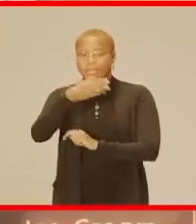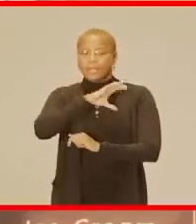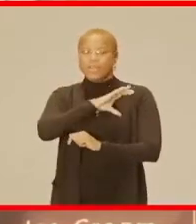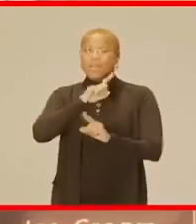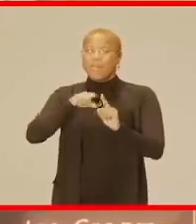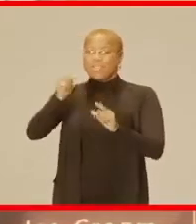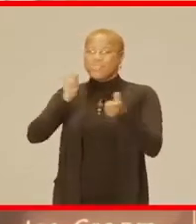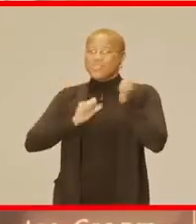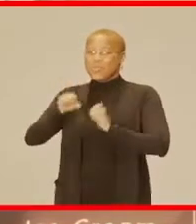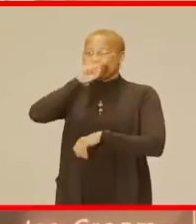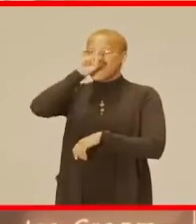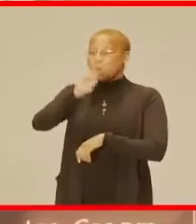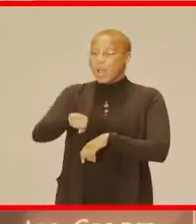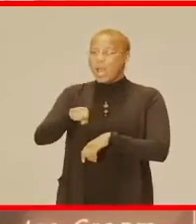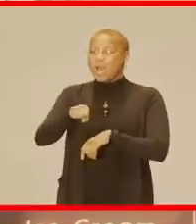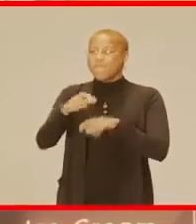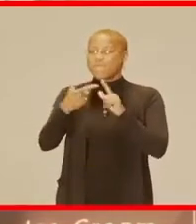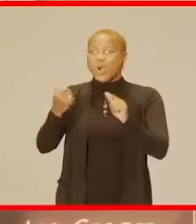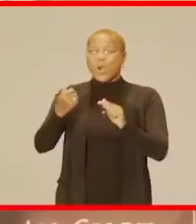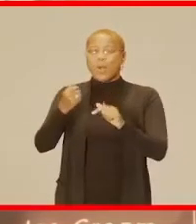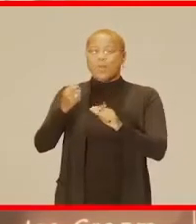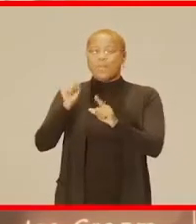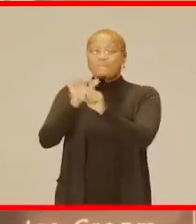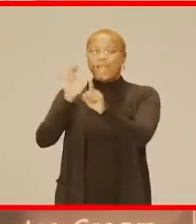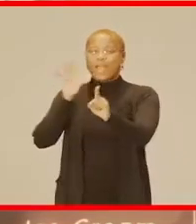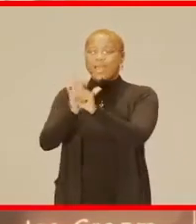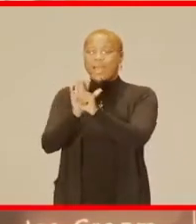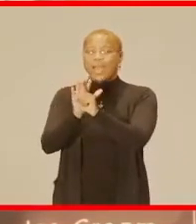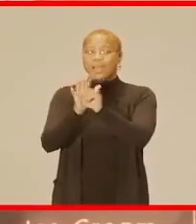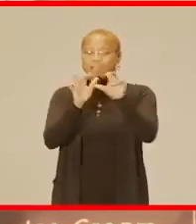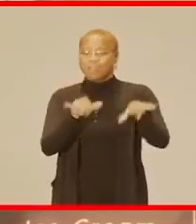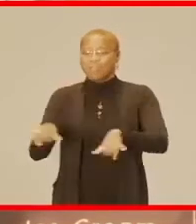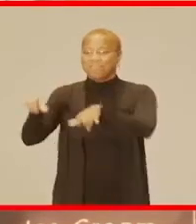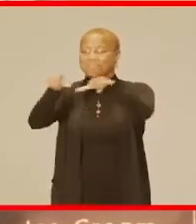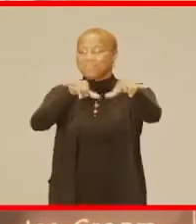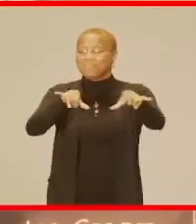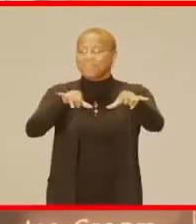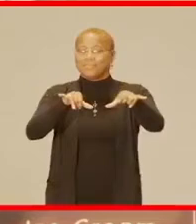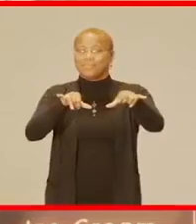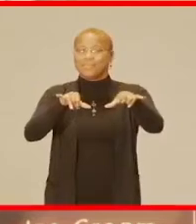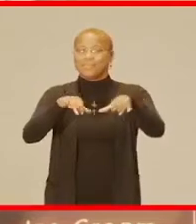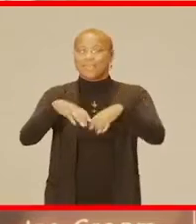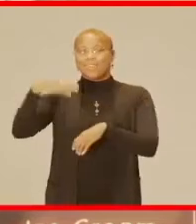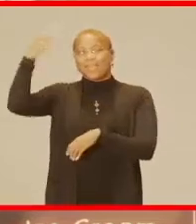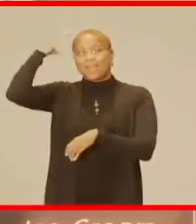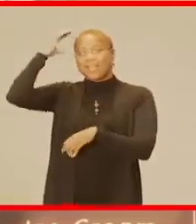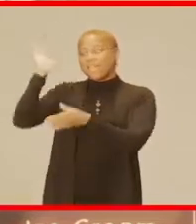loved by anime fans alike, the Disney film Frozen.